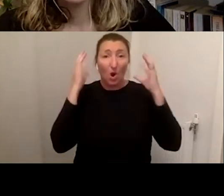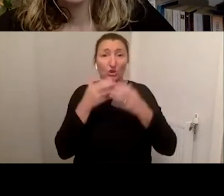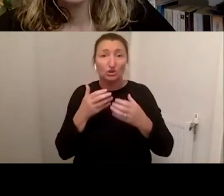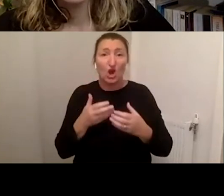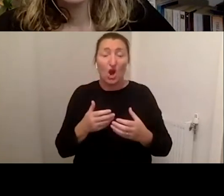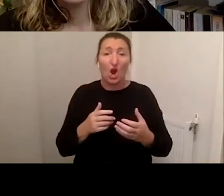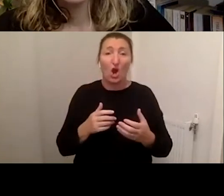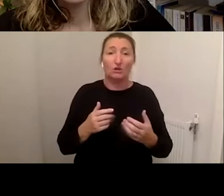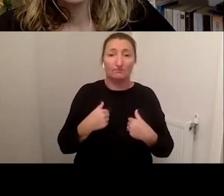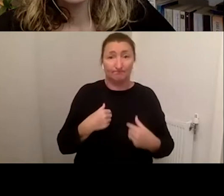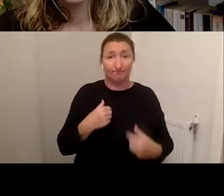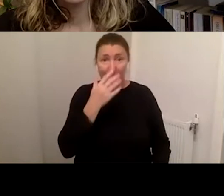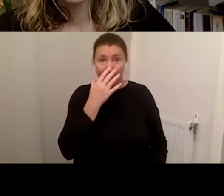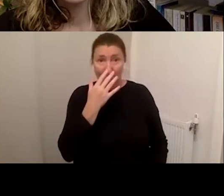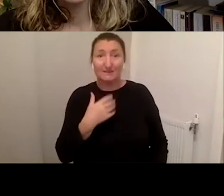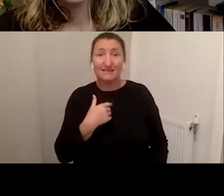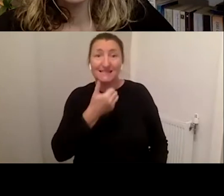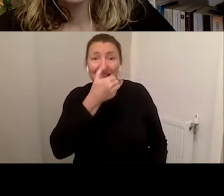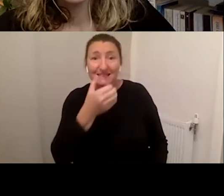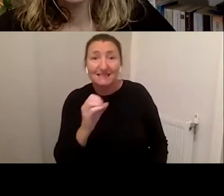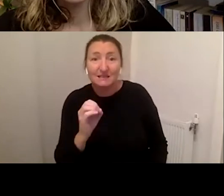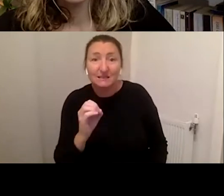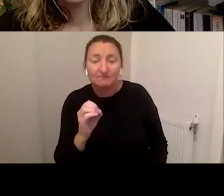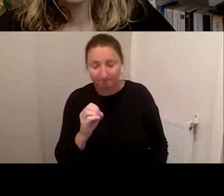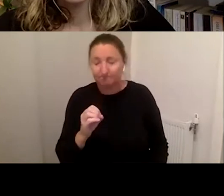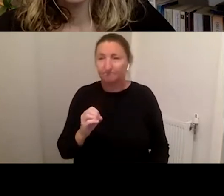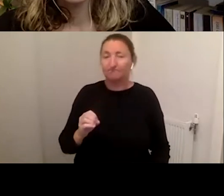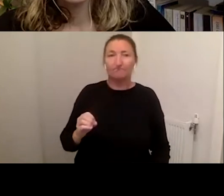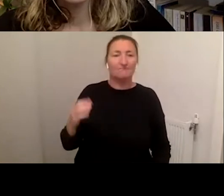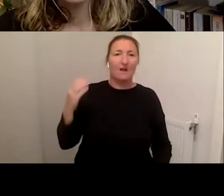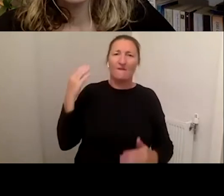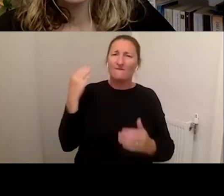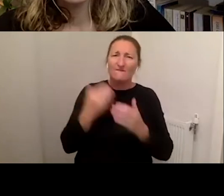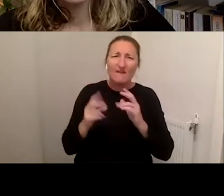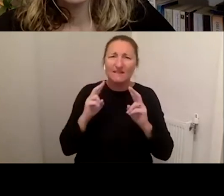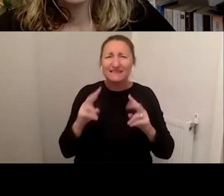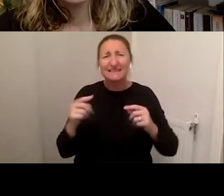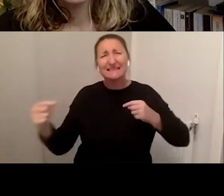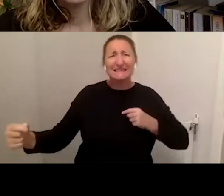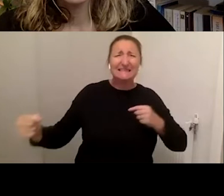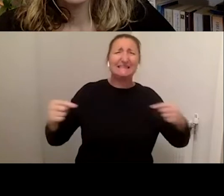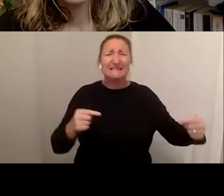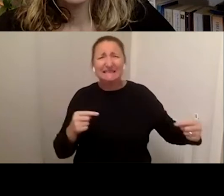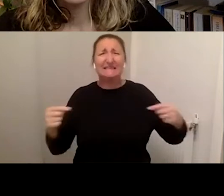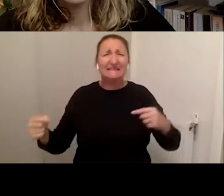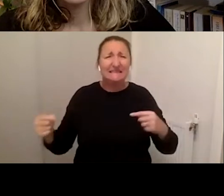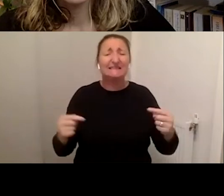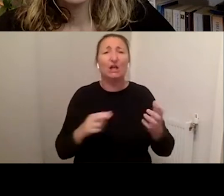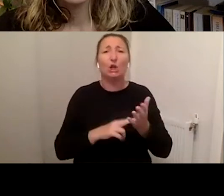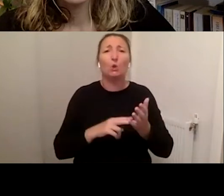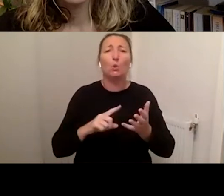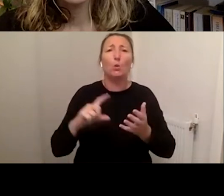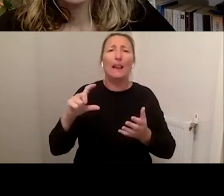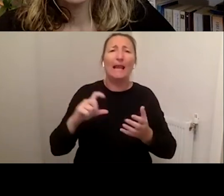I'm 60 years old, and I've never seen anything like the debate that we're having in the UK on nuclear at the moment. This isn't a question of